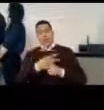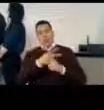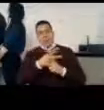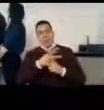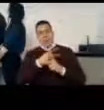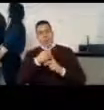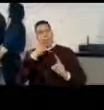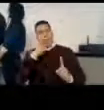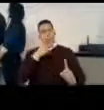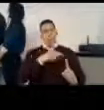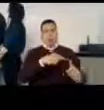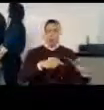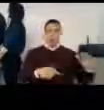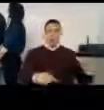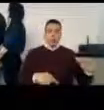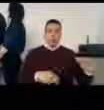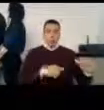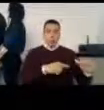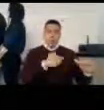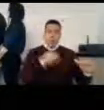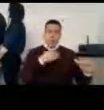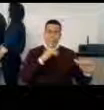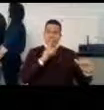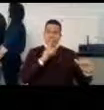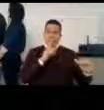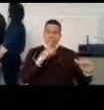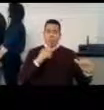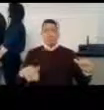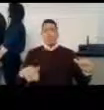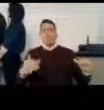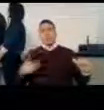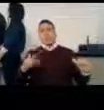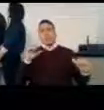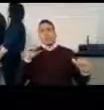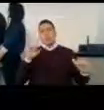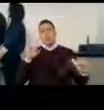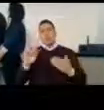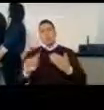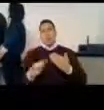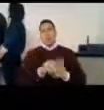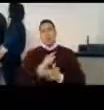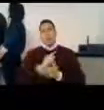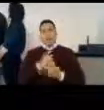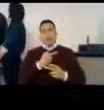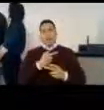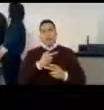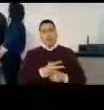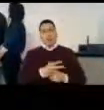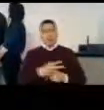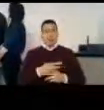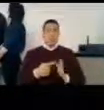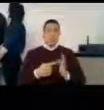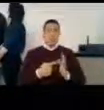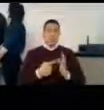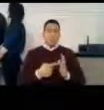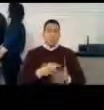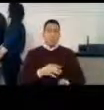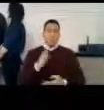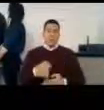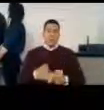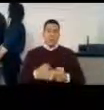as a child, as a parent of a child with a disability, 24-hour care. Sometimes it never